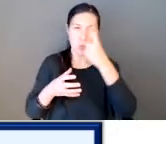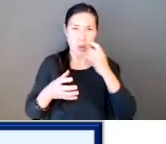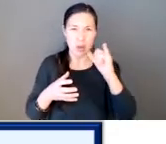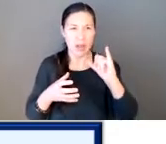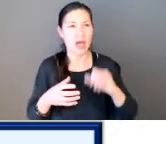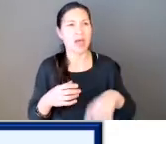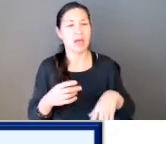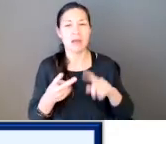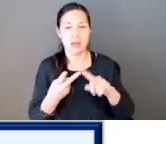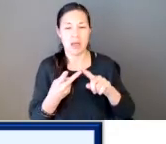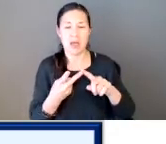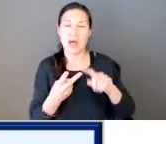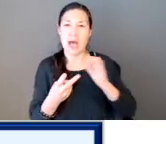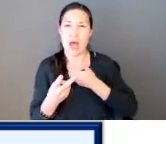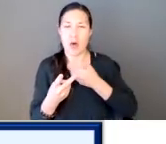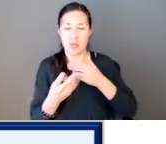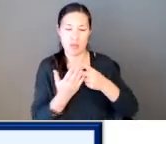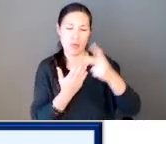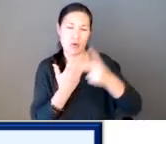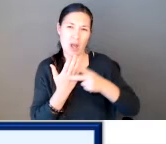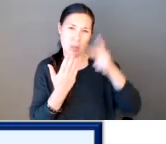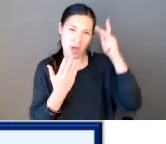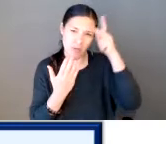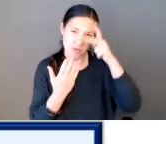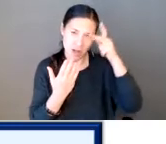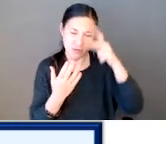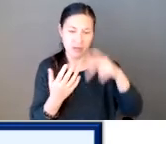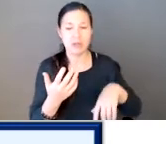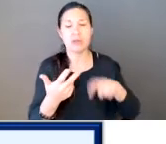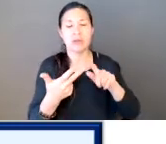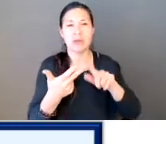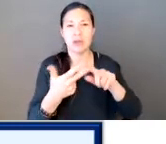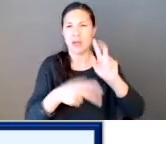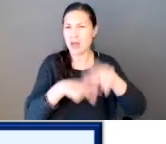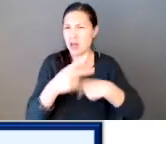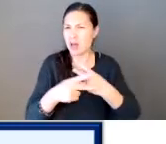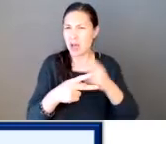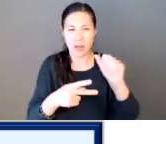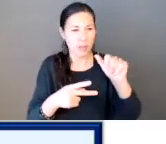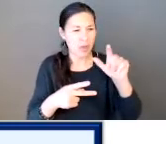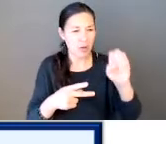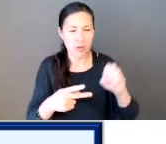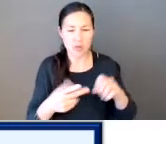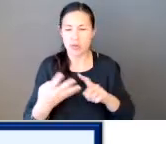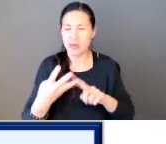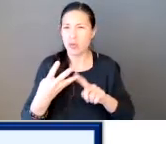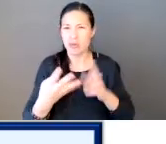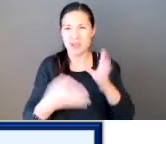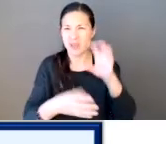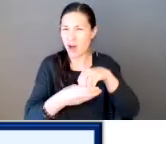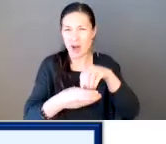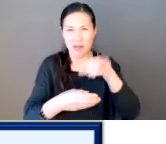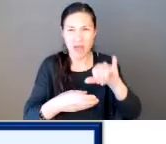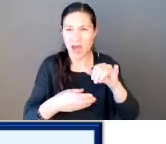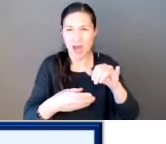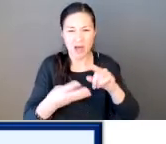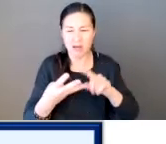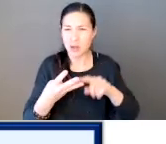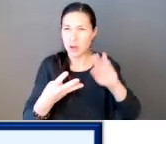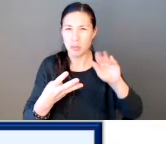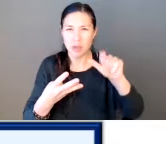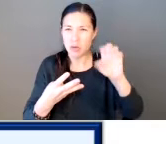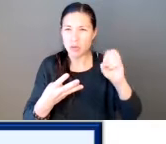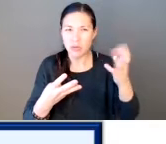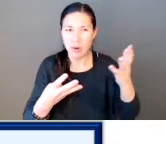program, types of abuse, kind of what contributes to the abuse, the program process, which has changed a